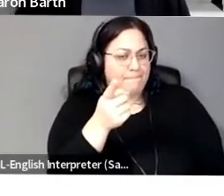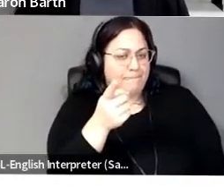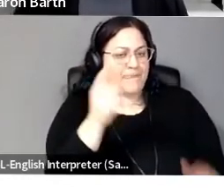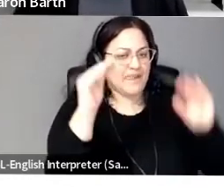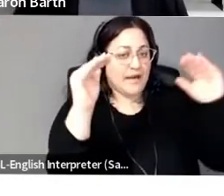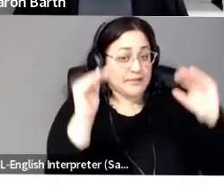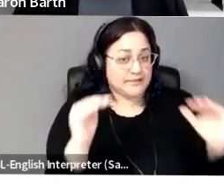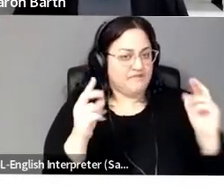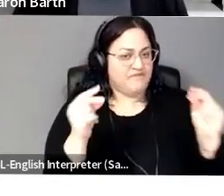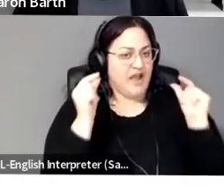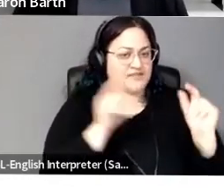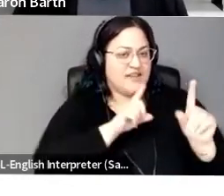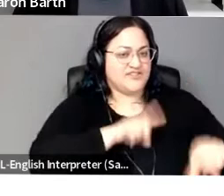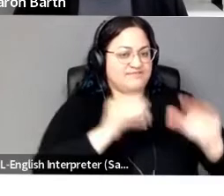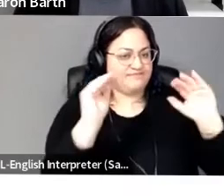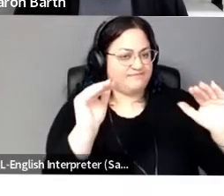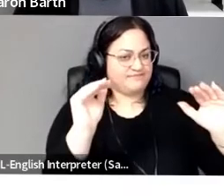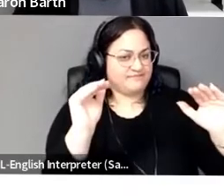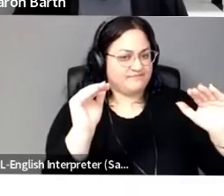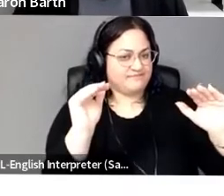A or B?